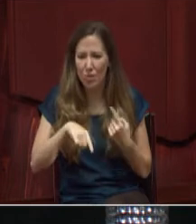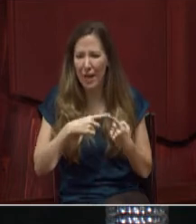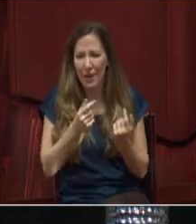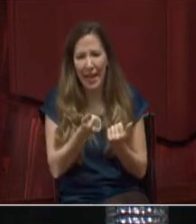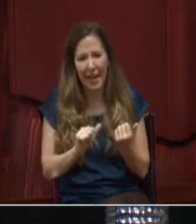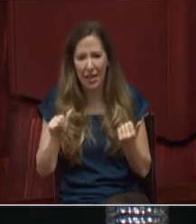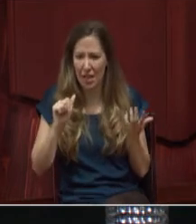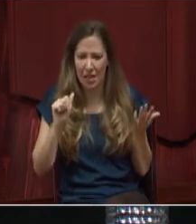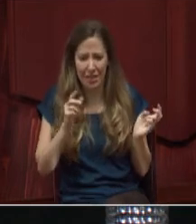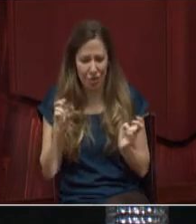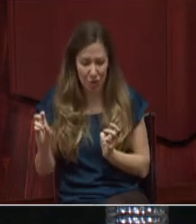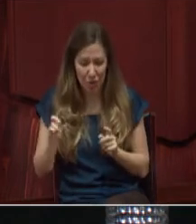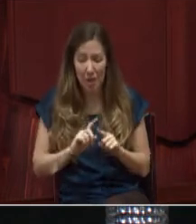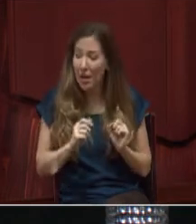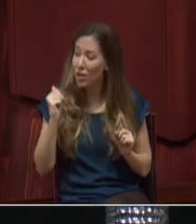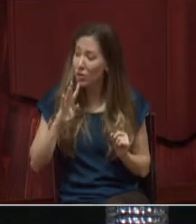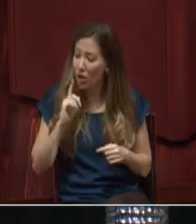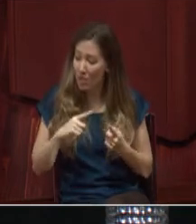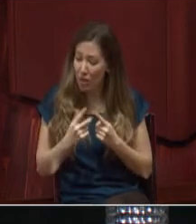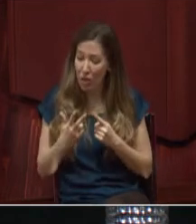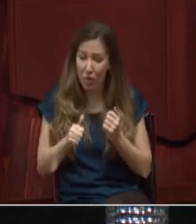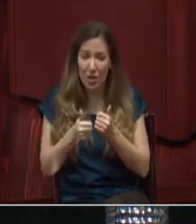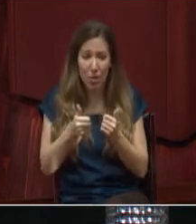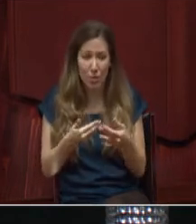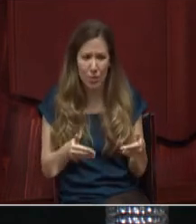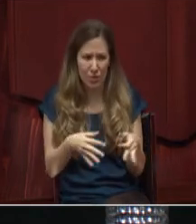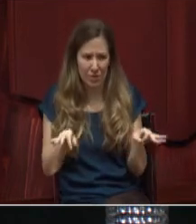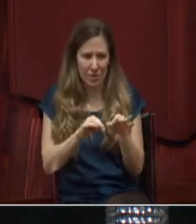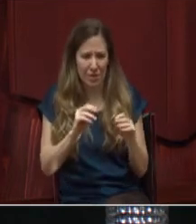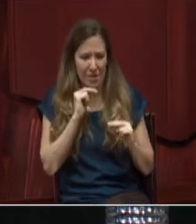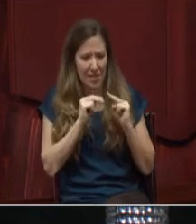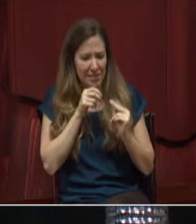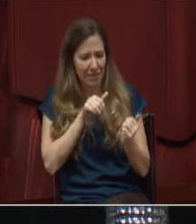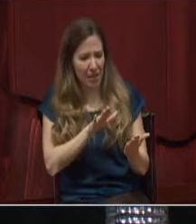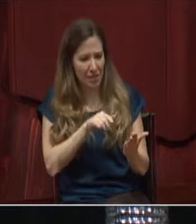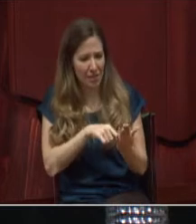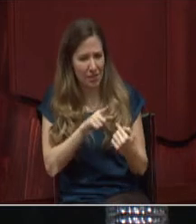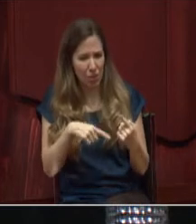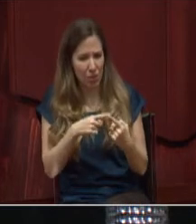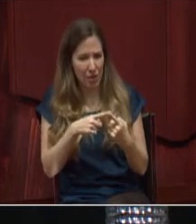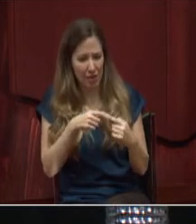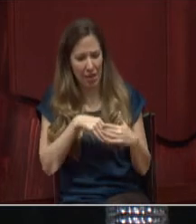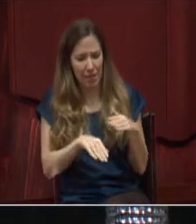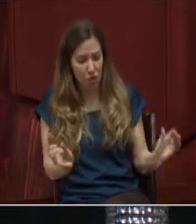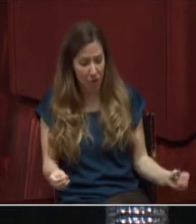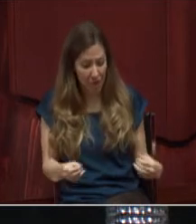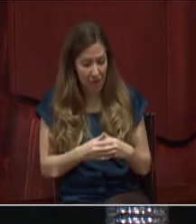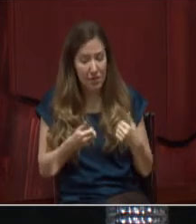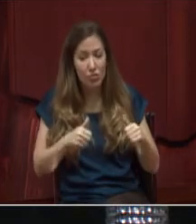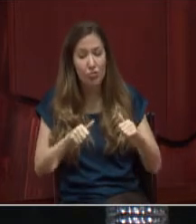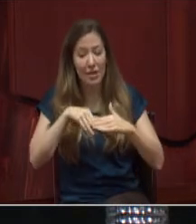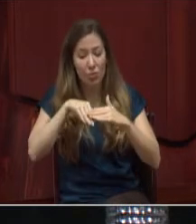issue. Now, what you're referring to is the three most urgent issues that Nixon faced when he came into office were trying to open up to